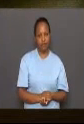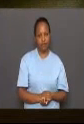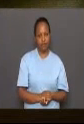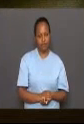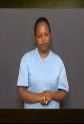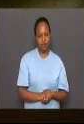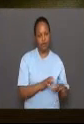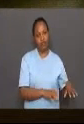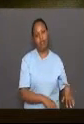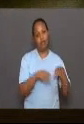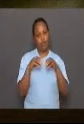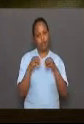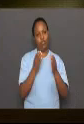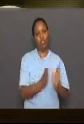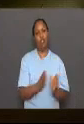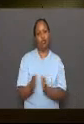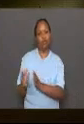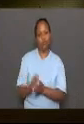Students, let's get ready.